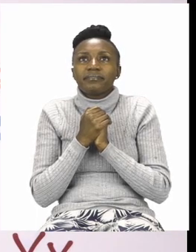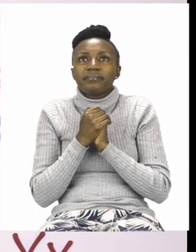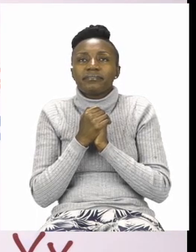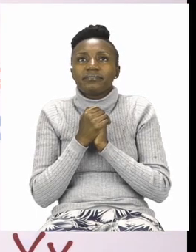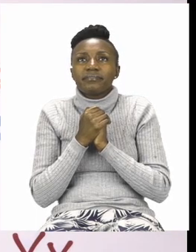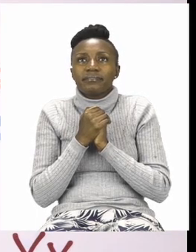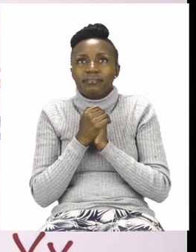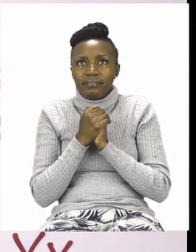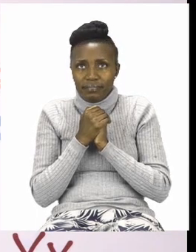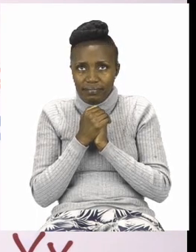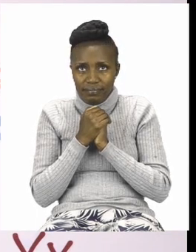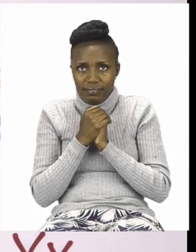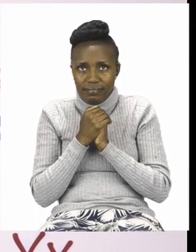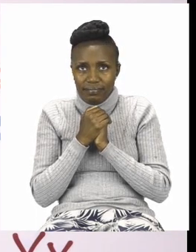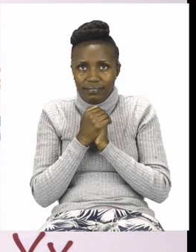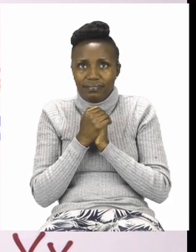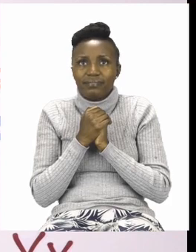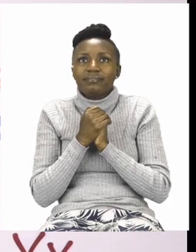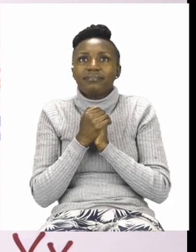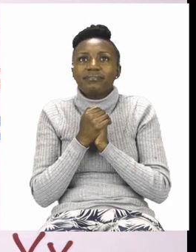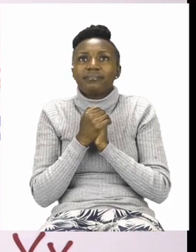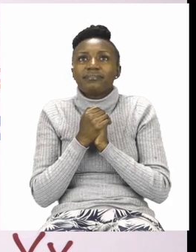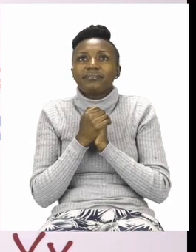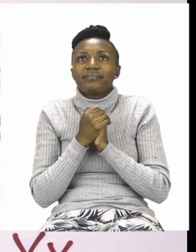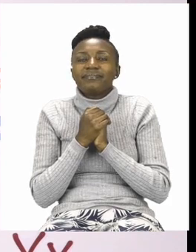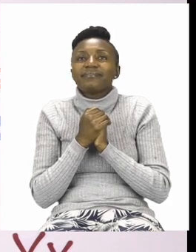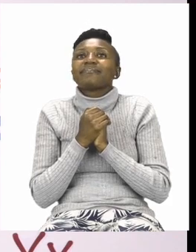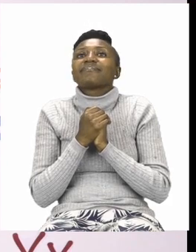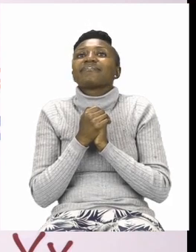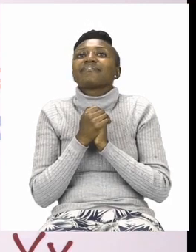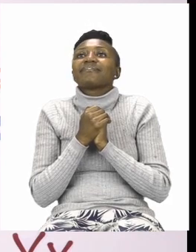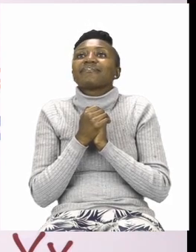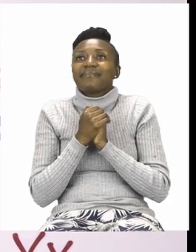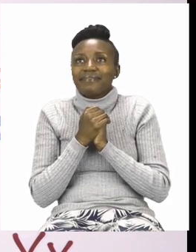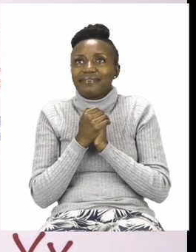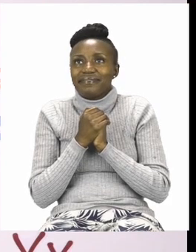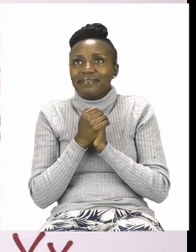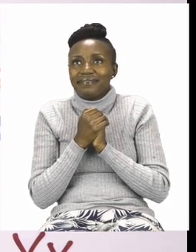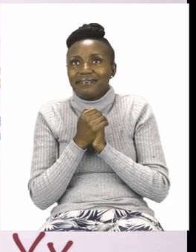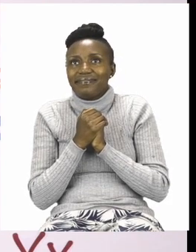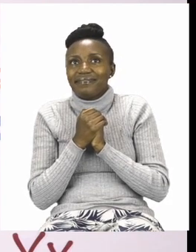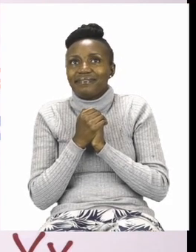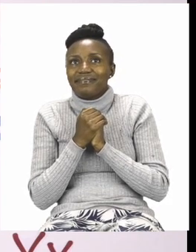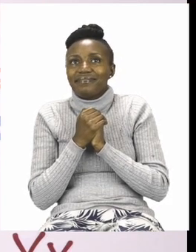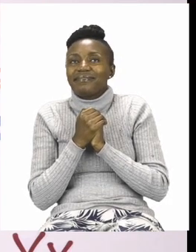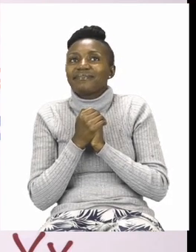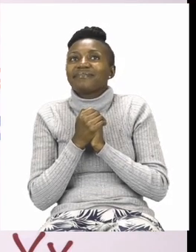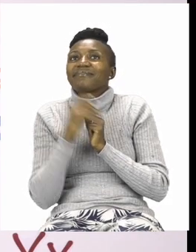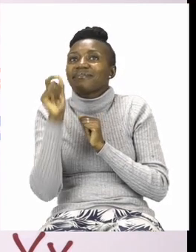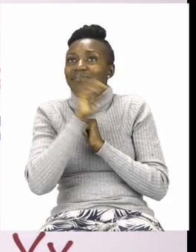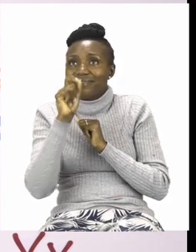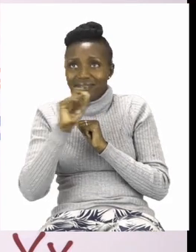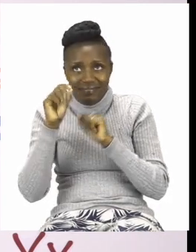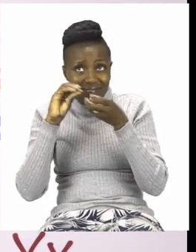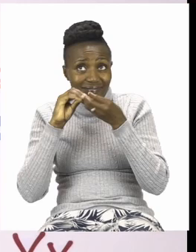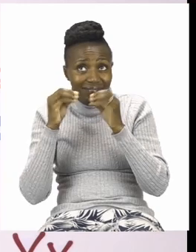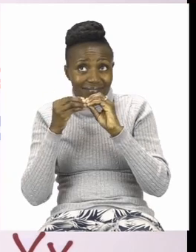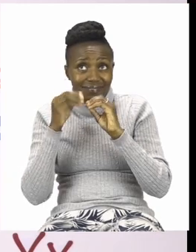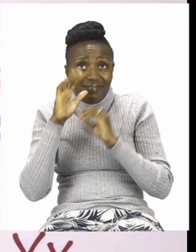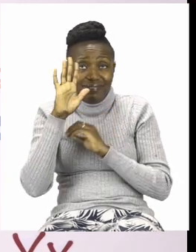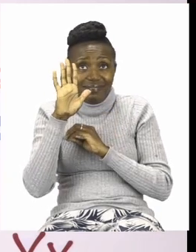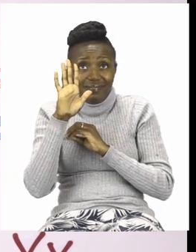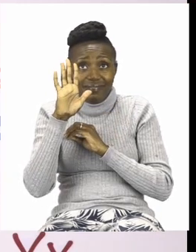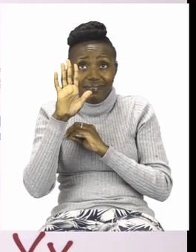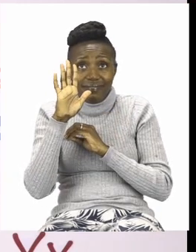a big tummy. So this is exactly how we're going to write number 5.